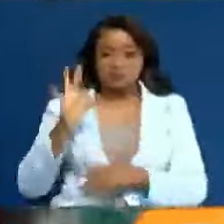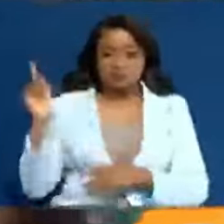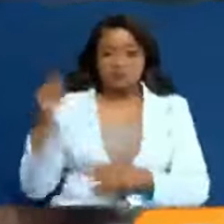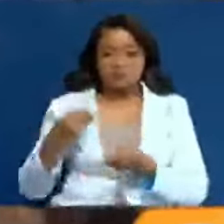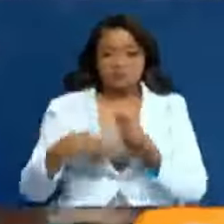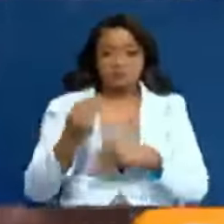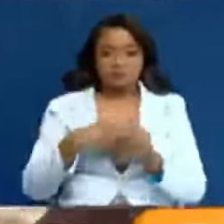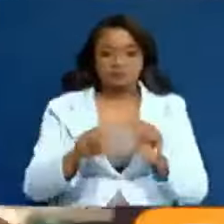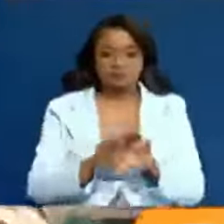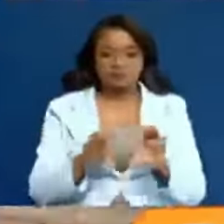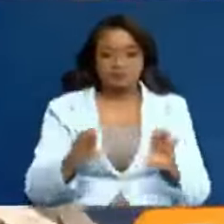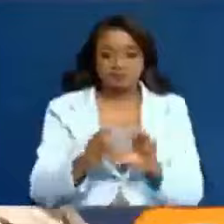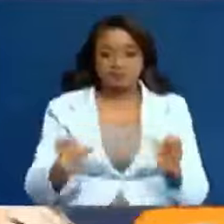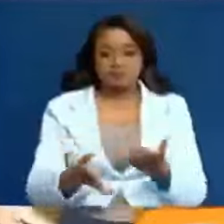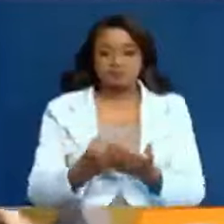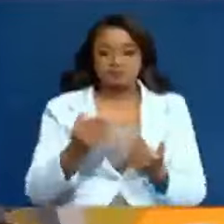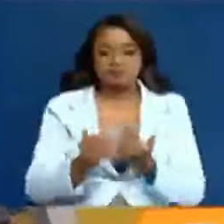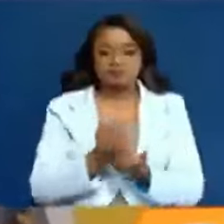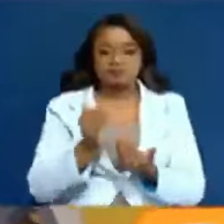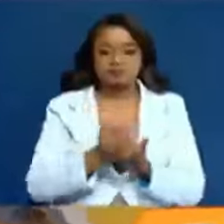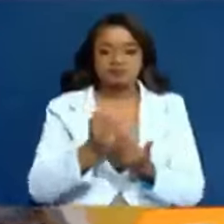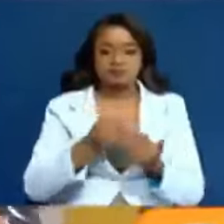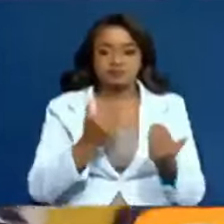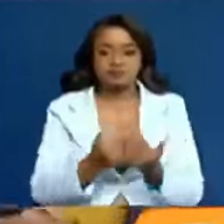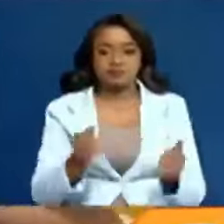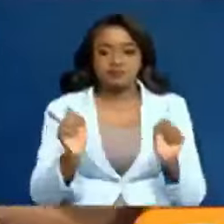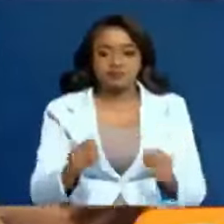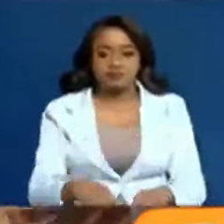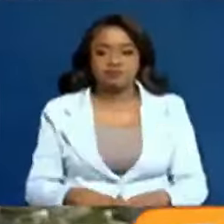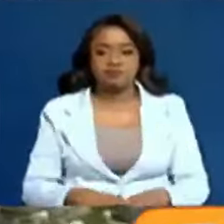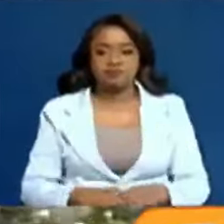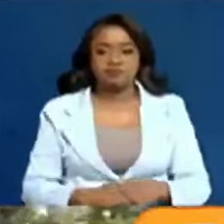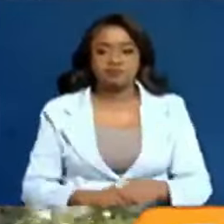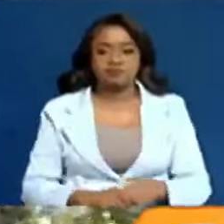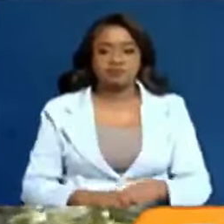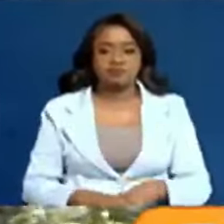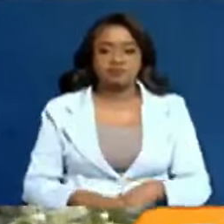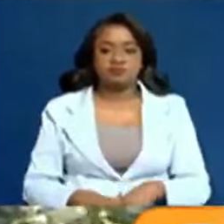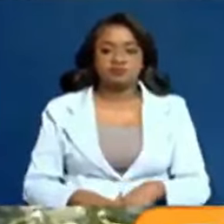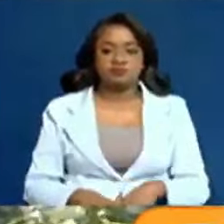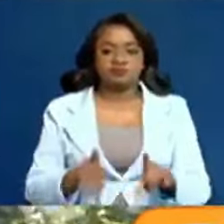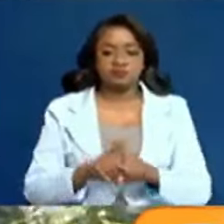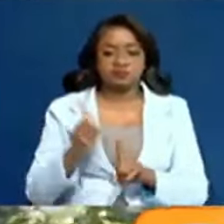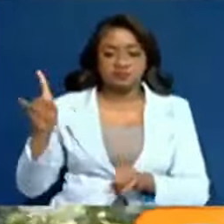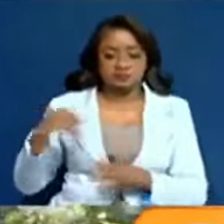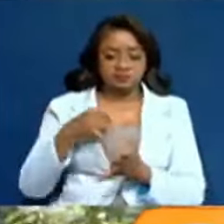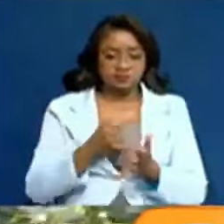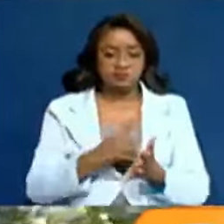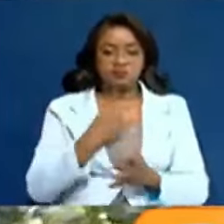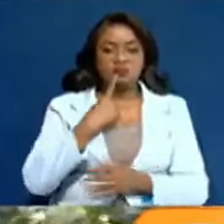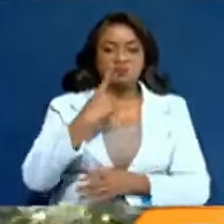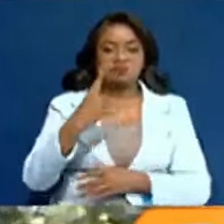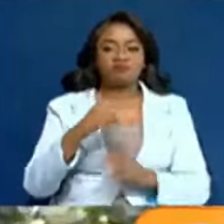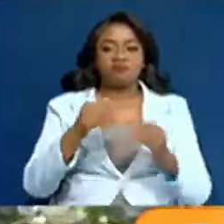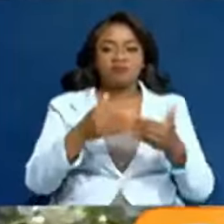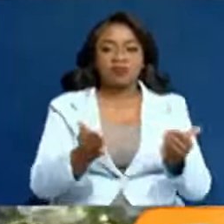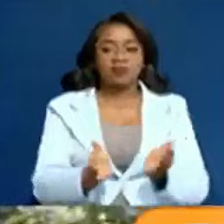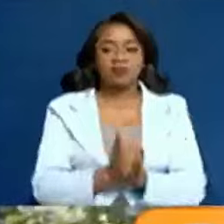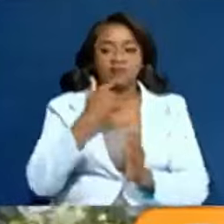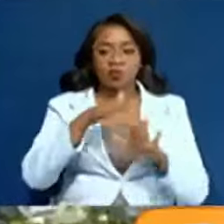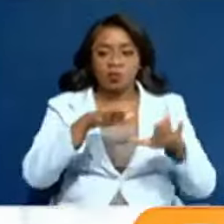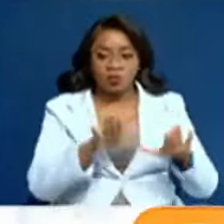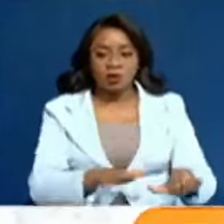firewood in order to sustain her children. Anyango is among the 100 families who have been at this camp for the